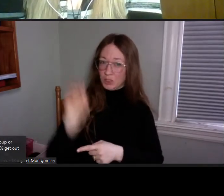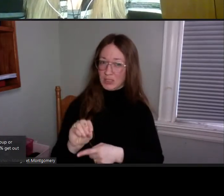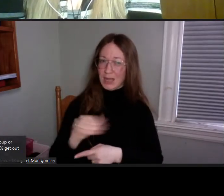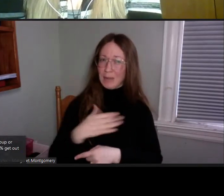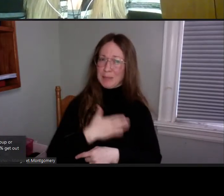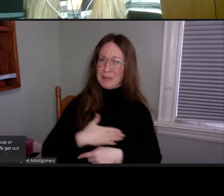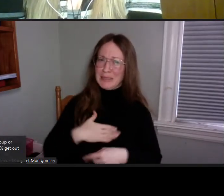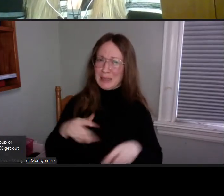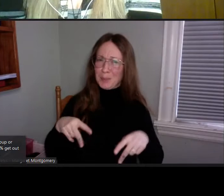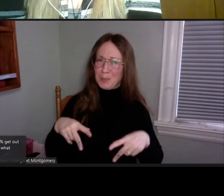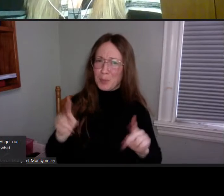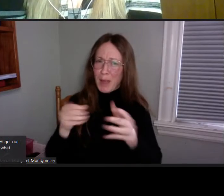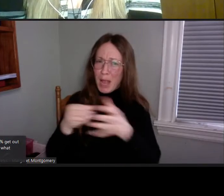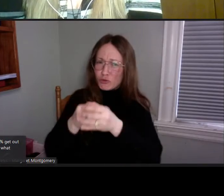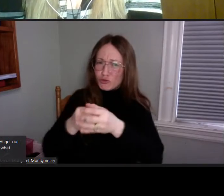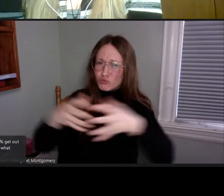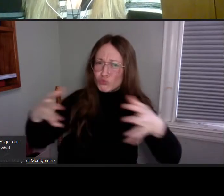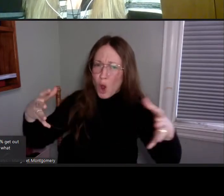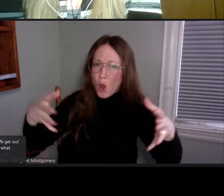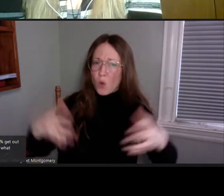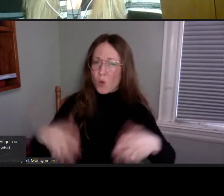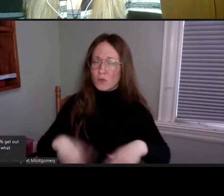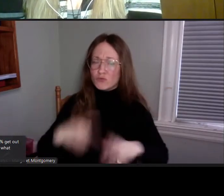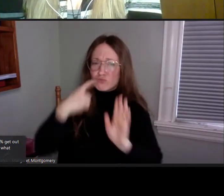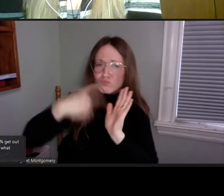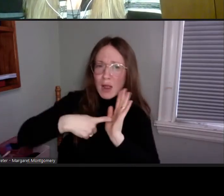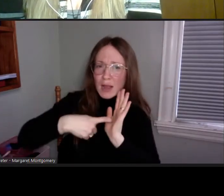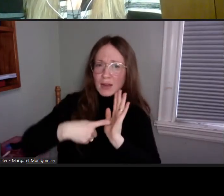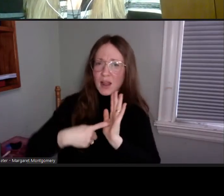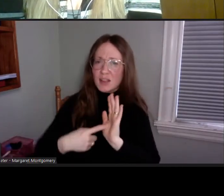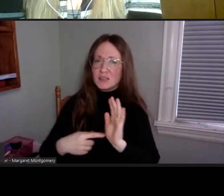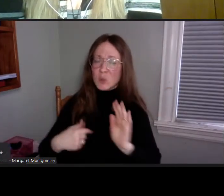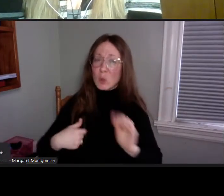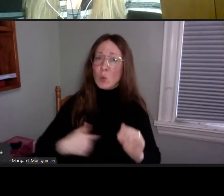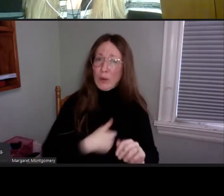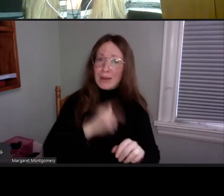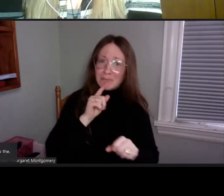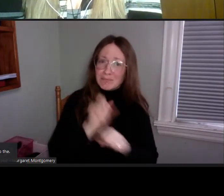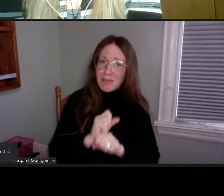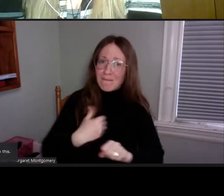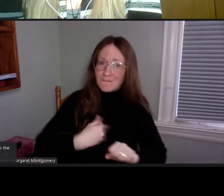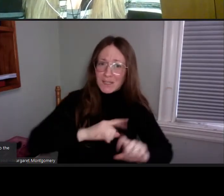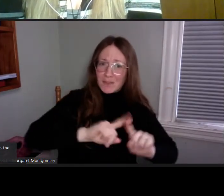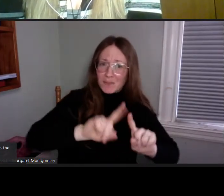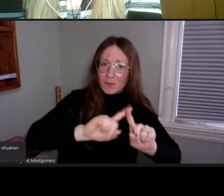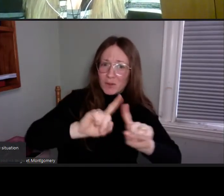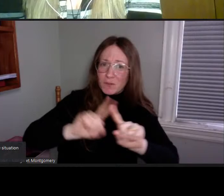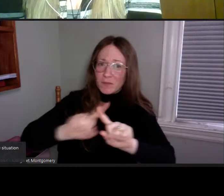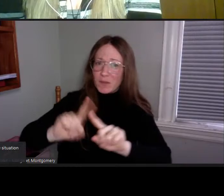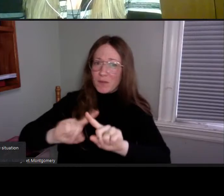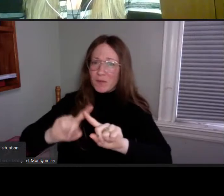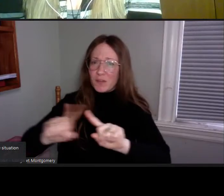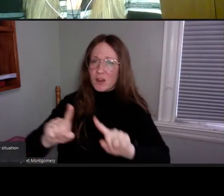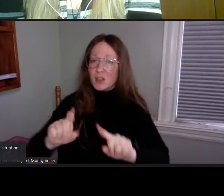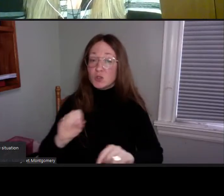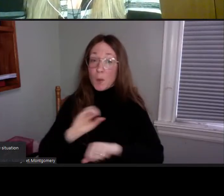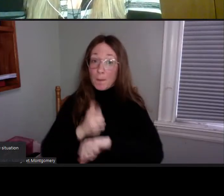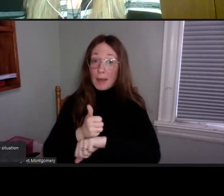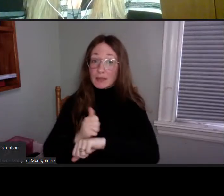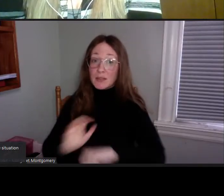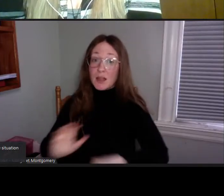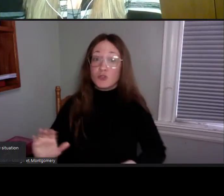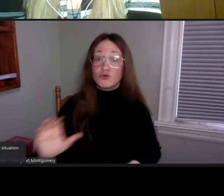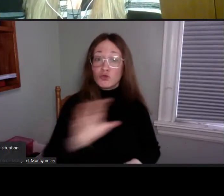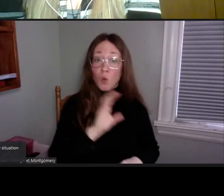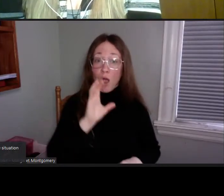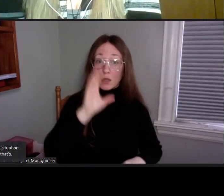person unique, what makes that person different, and what that person can bring to the situation, not what you can bring them to.